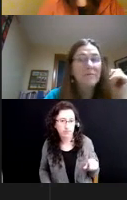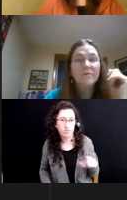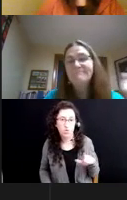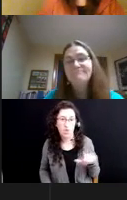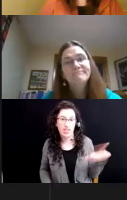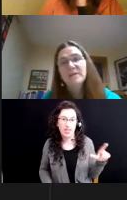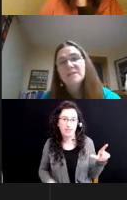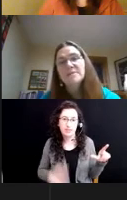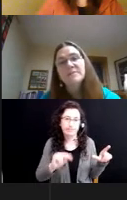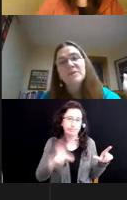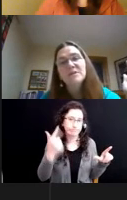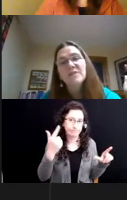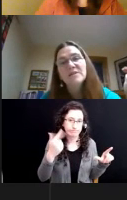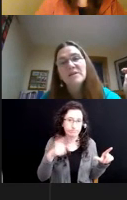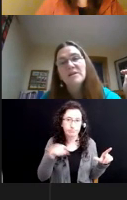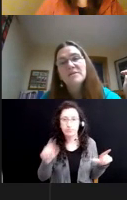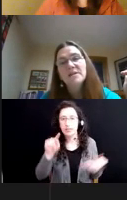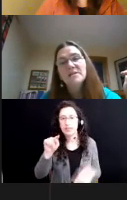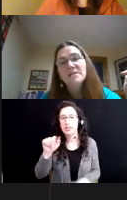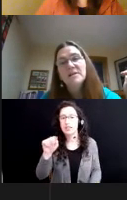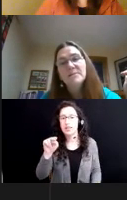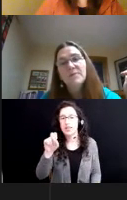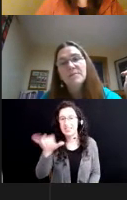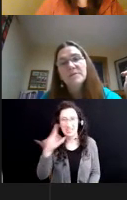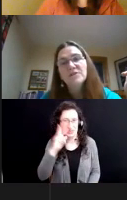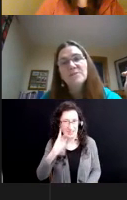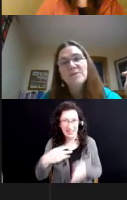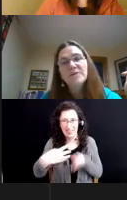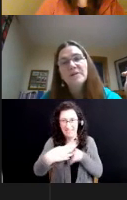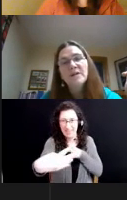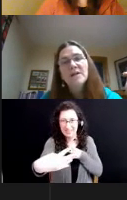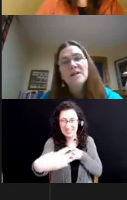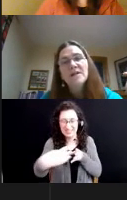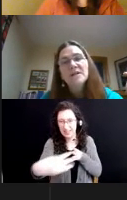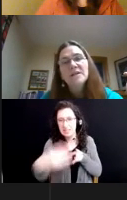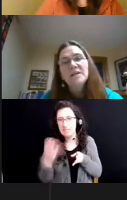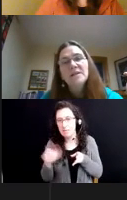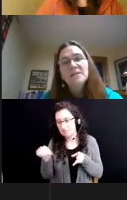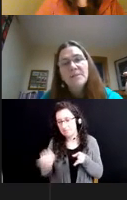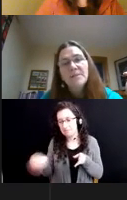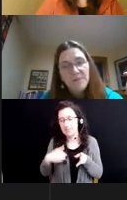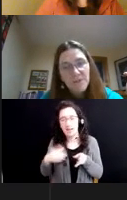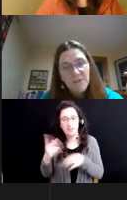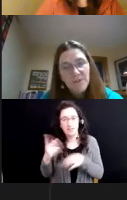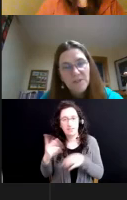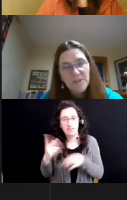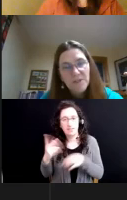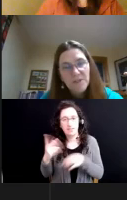Tansy ragwort. Look at this fence line contrast. Probably there's sheep over here. Some